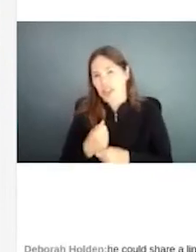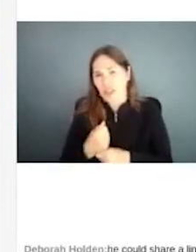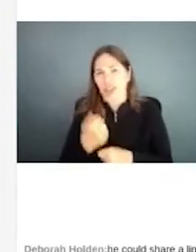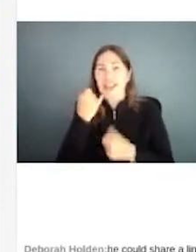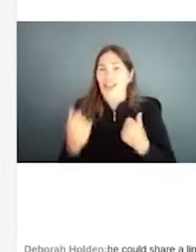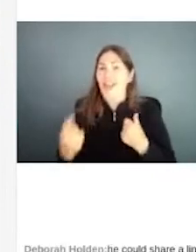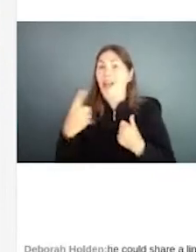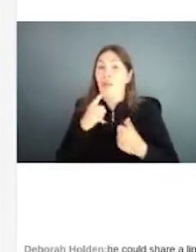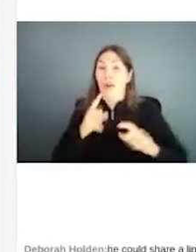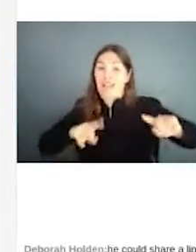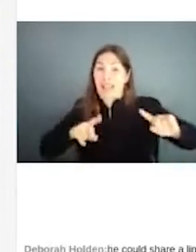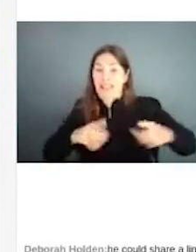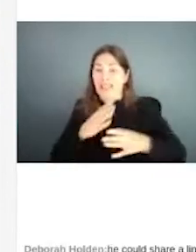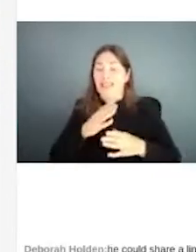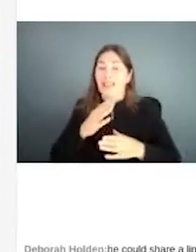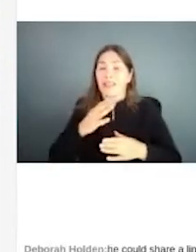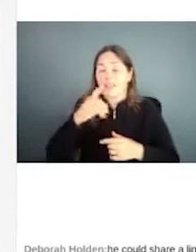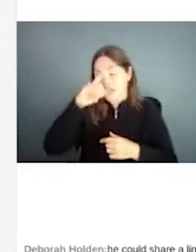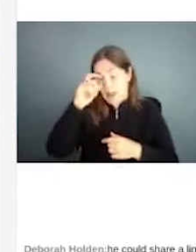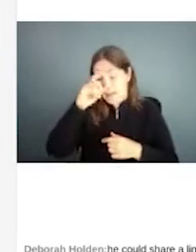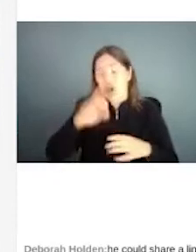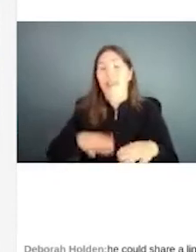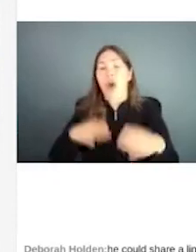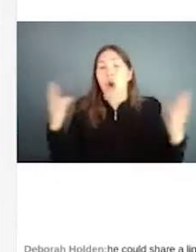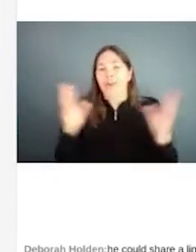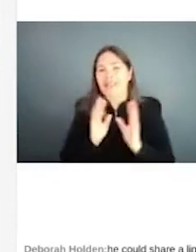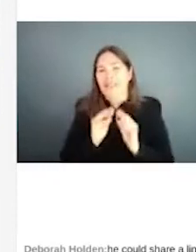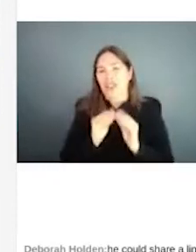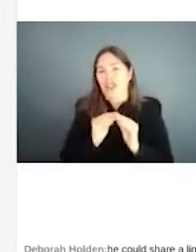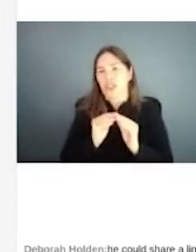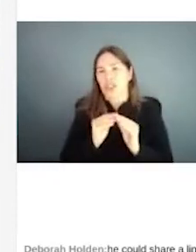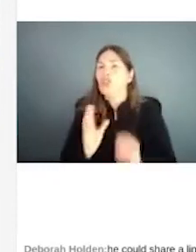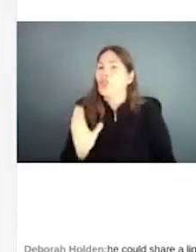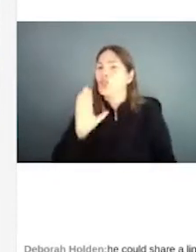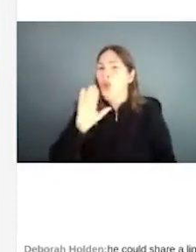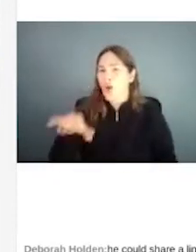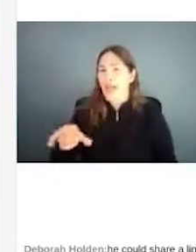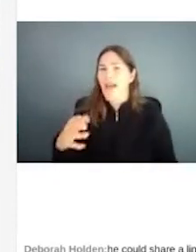anyone attended summer, the opening session, you know that